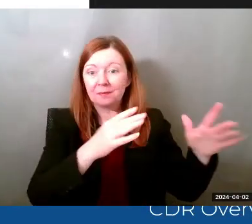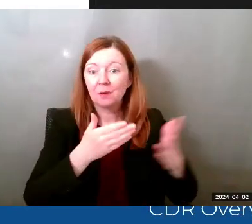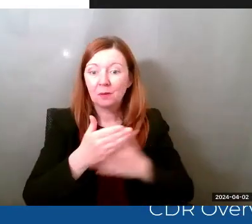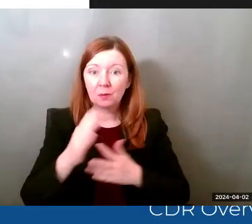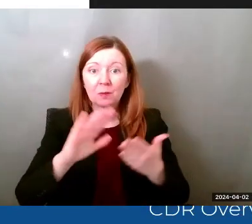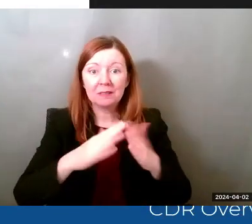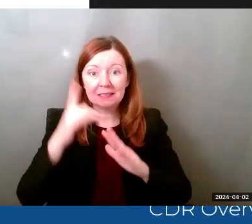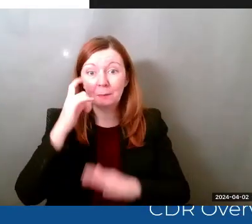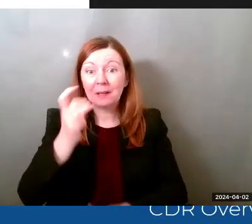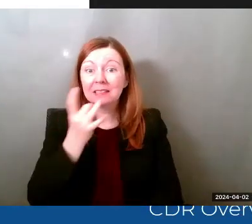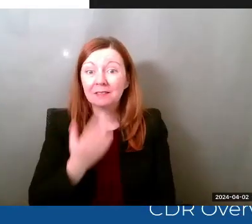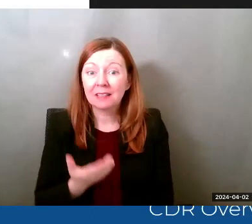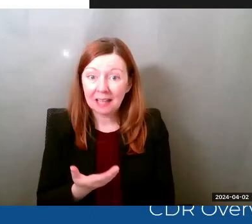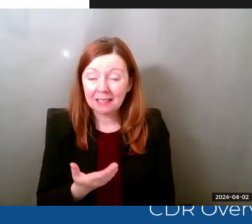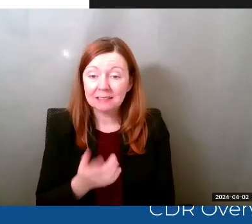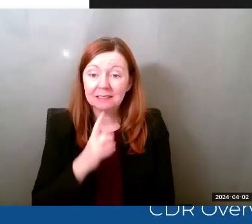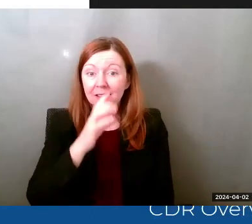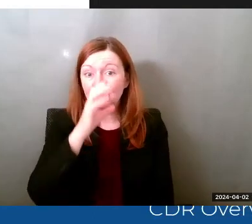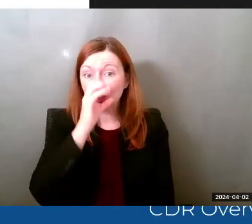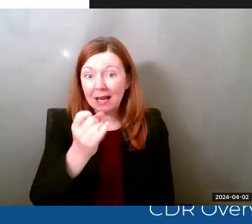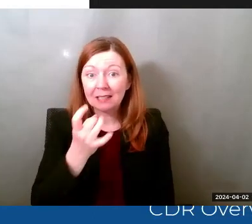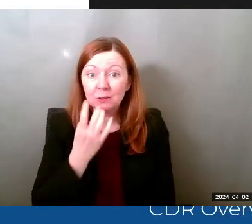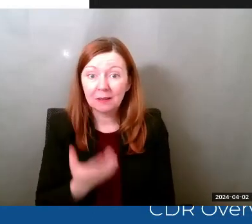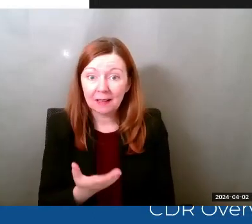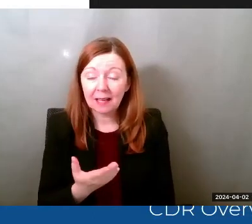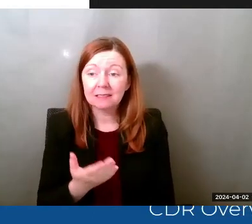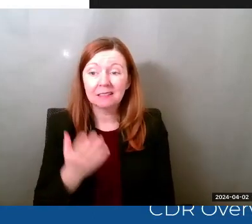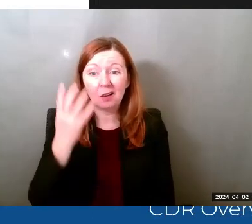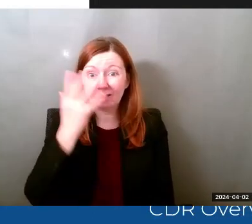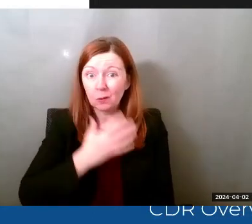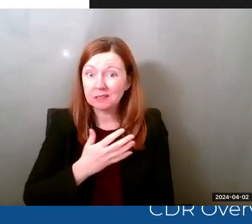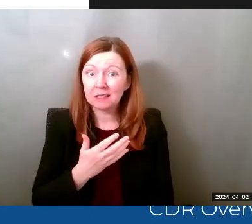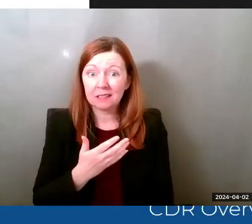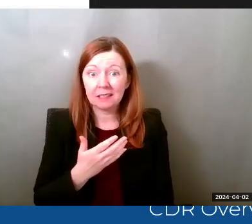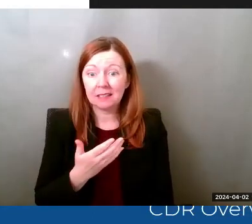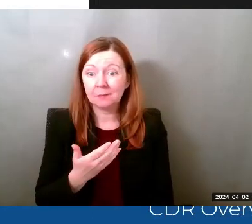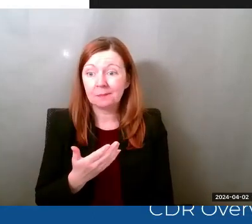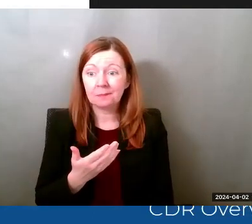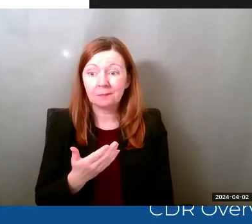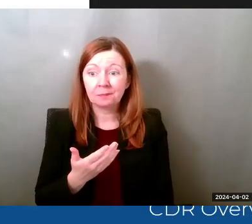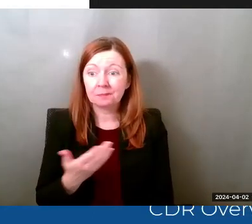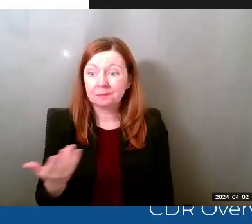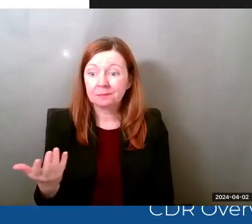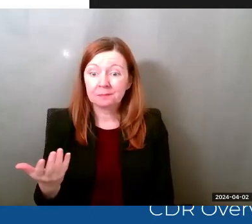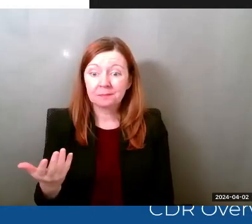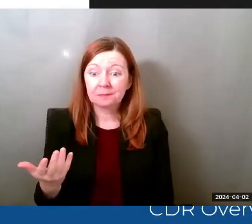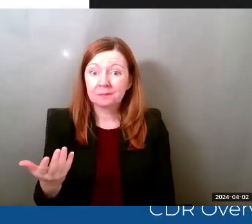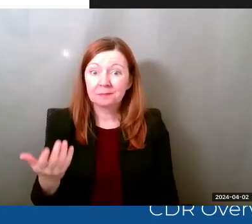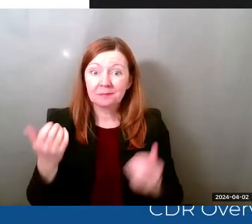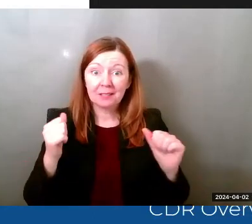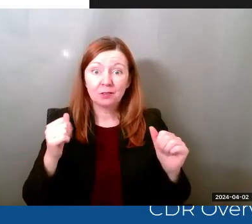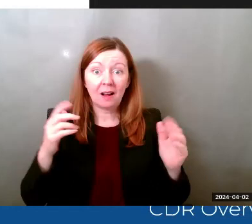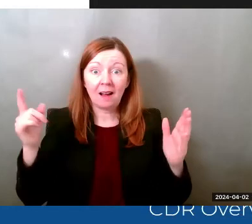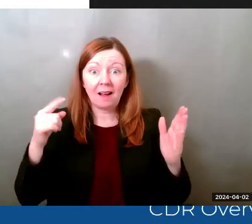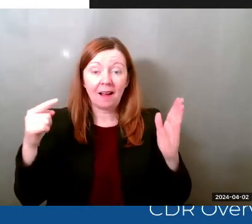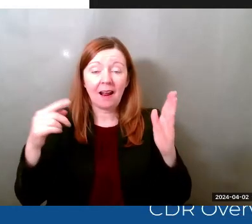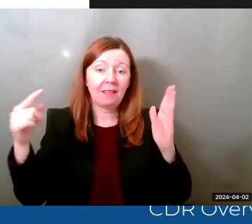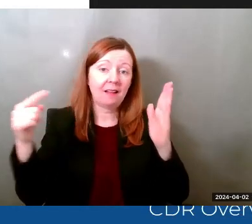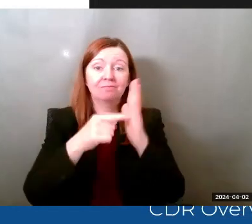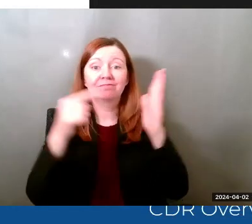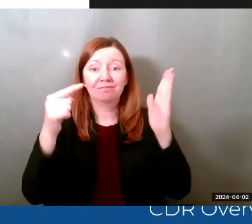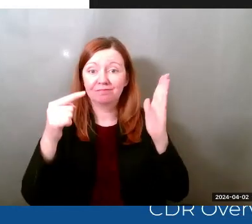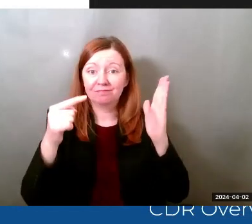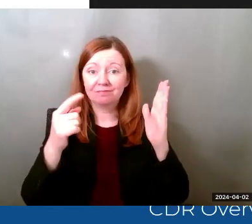lights. They're attracted to these lights, and unfortunately, they try to get to them and they hit the